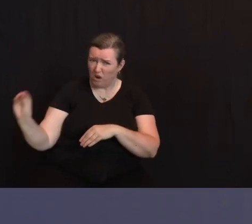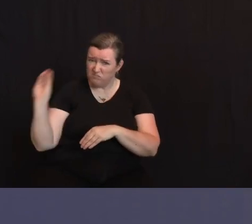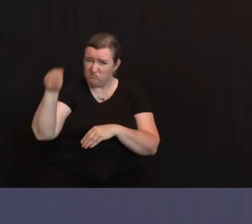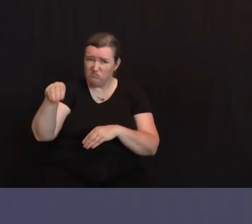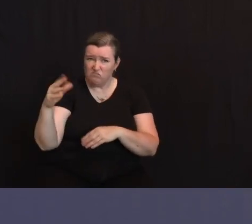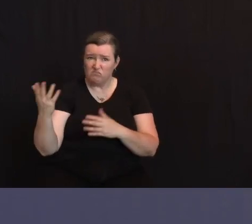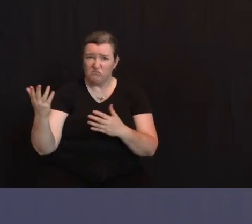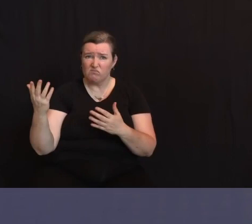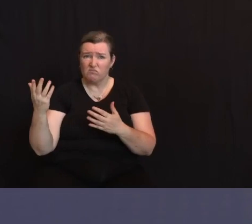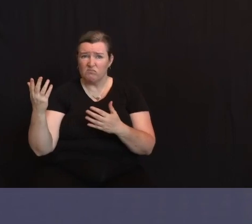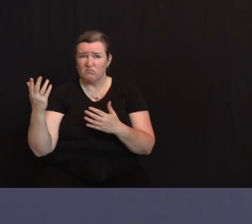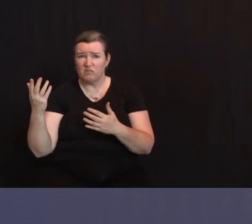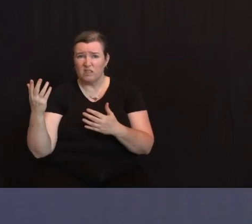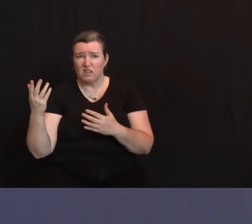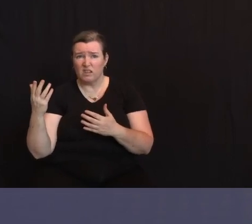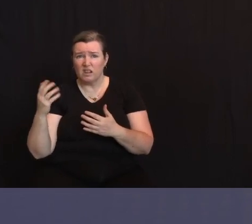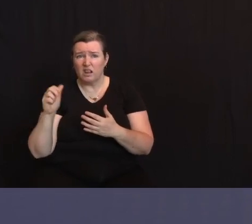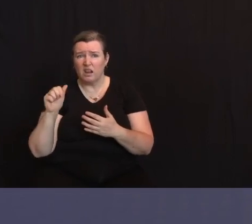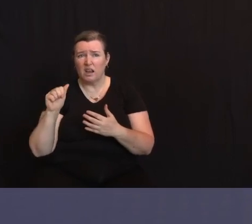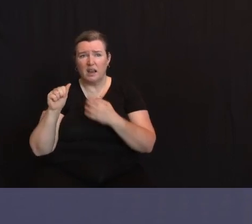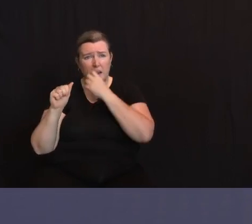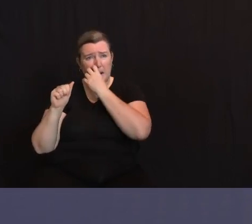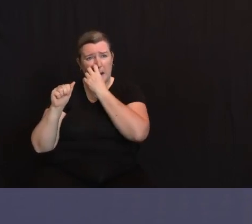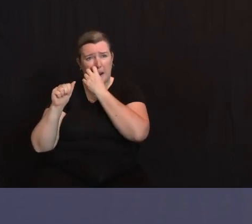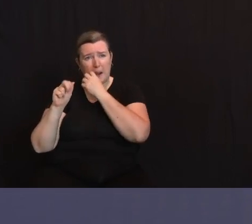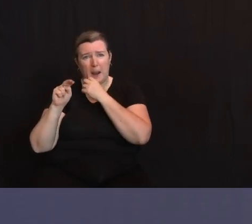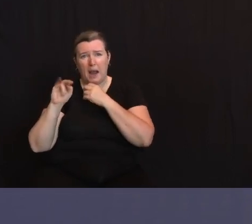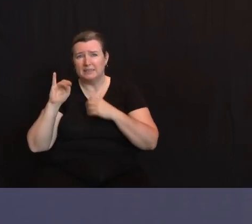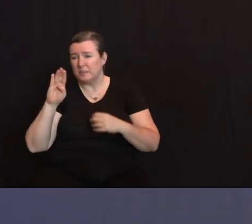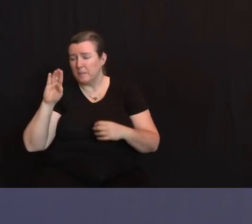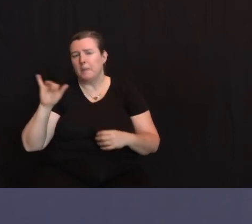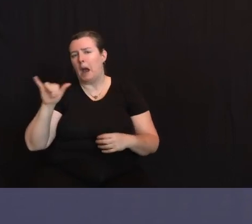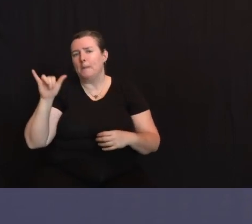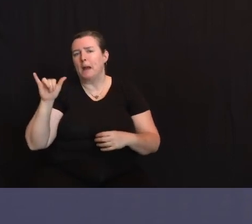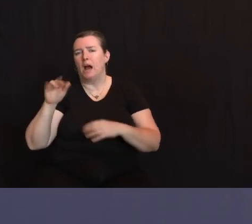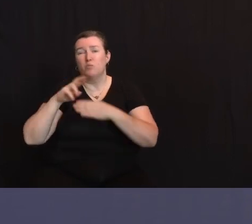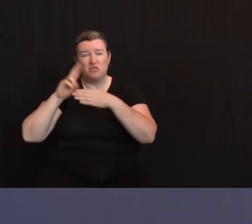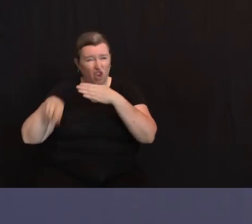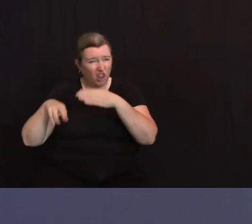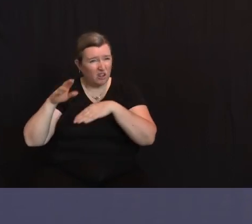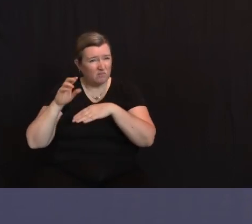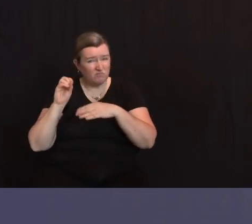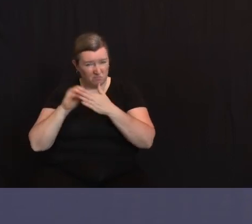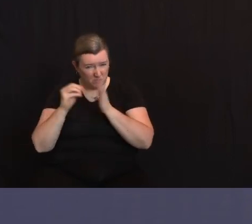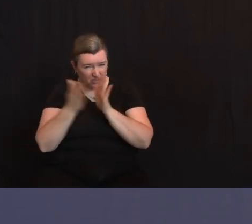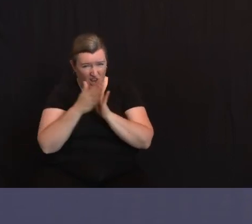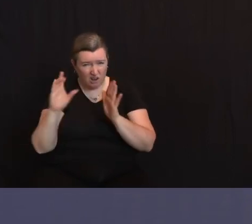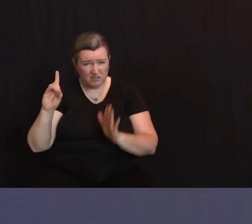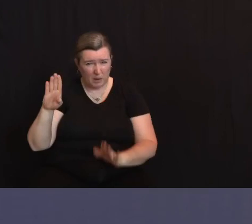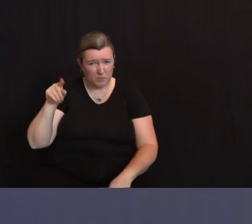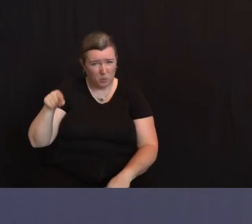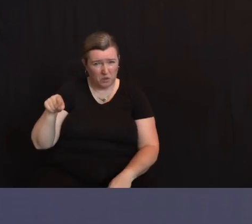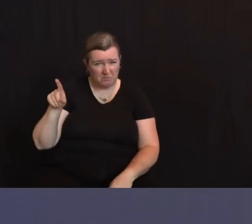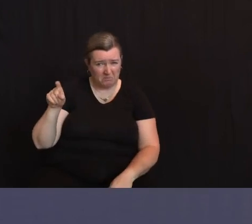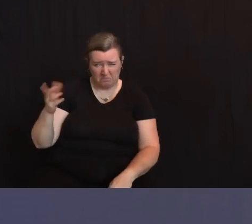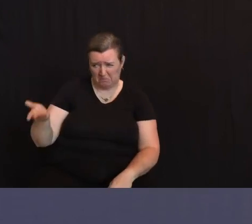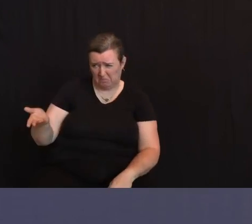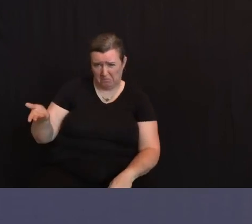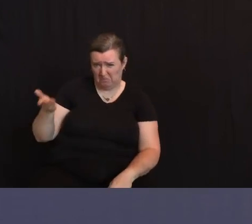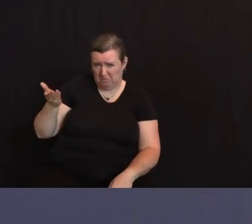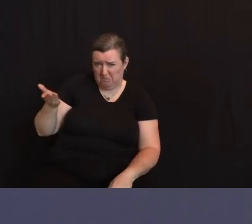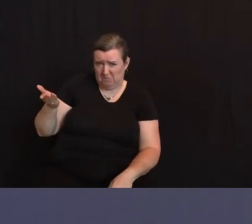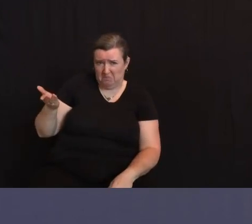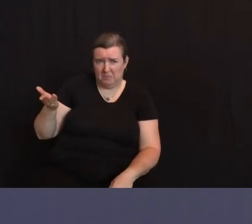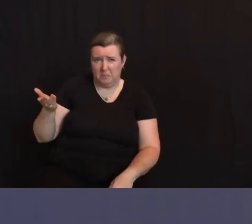learning? We take NJEA's inputs extremely seriously, but that was not in response to anything from NJEA per se. That was something